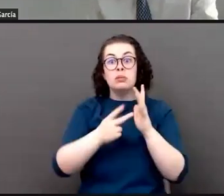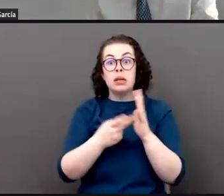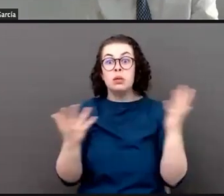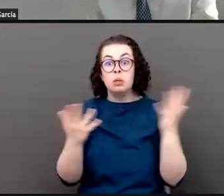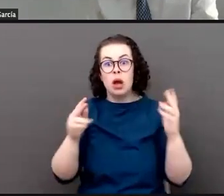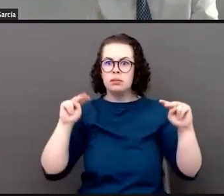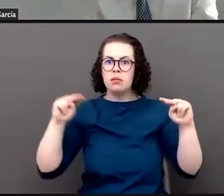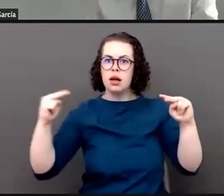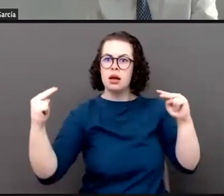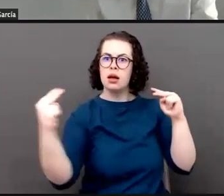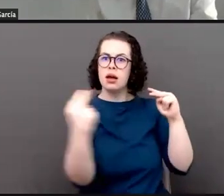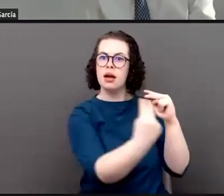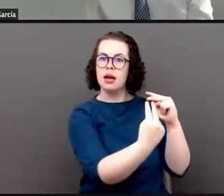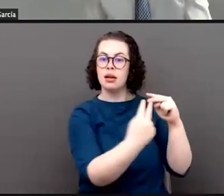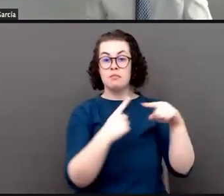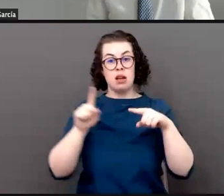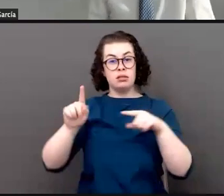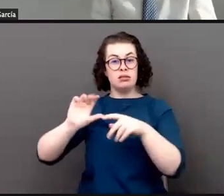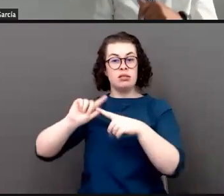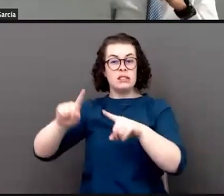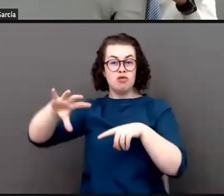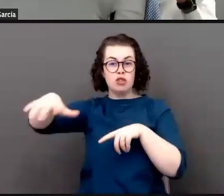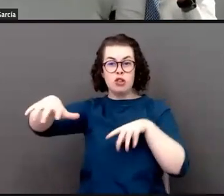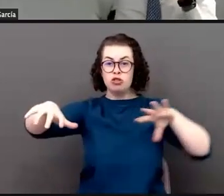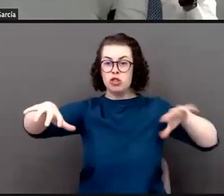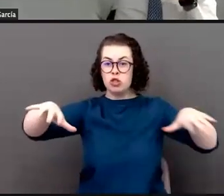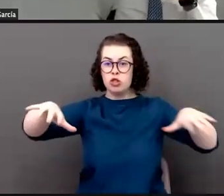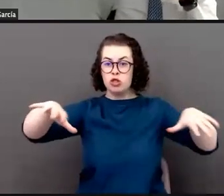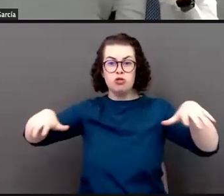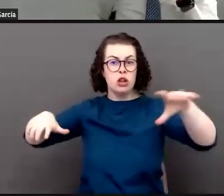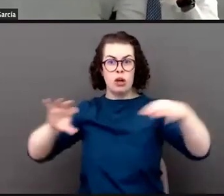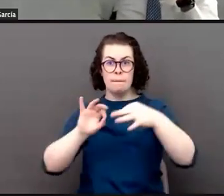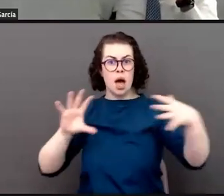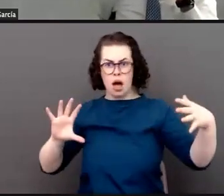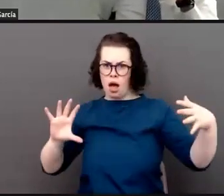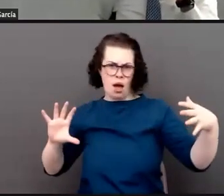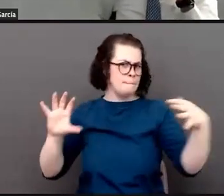different societies. For that, working all together, we have a common